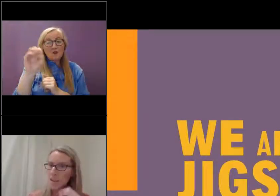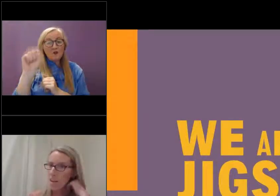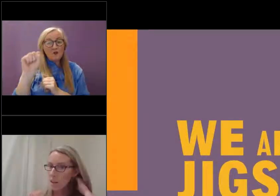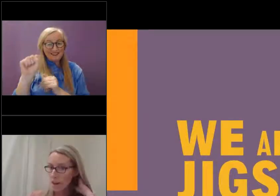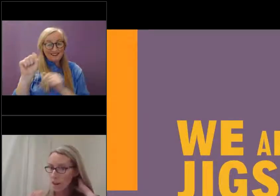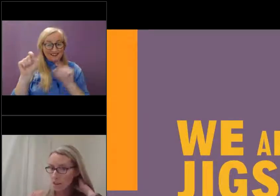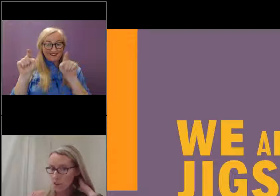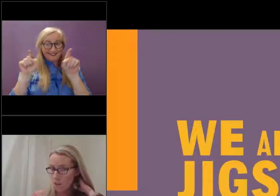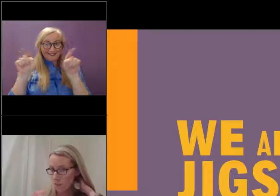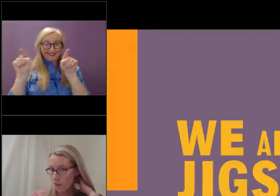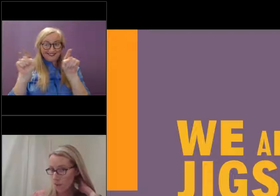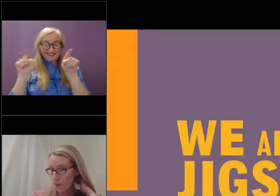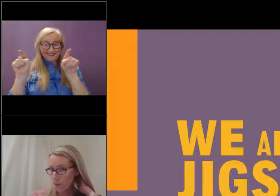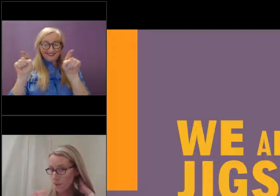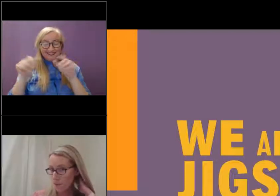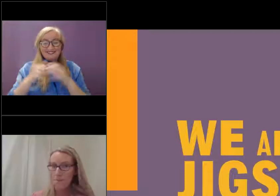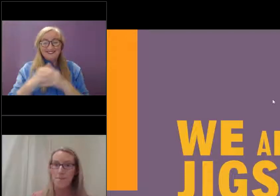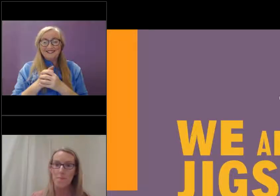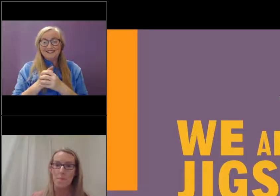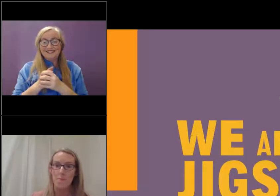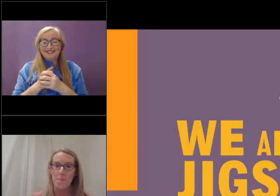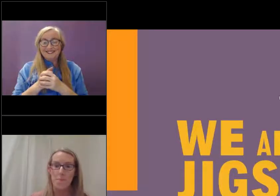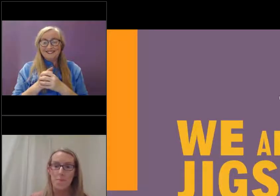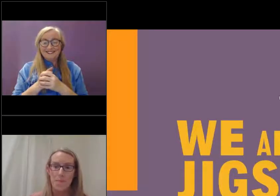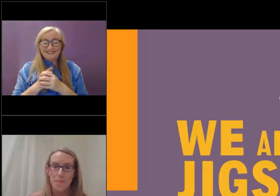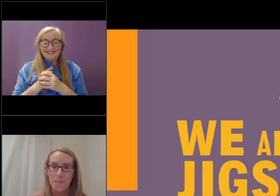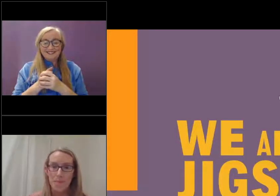as well. I'm the clinical manager in North Bengal.